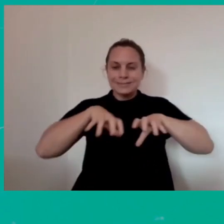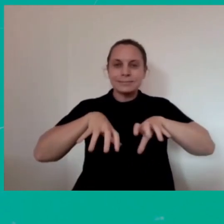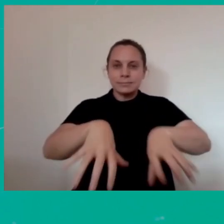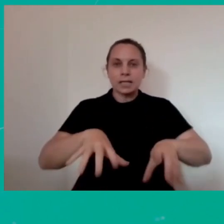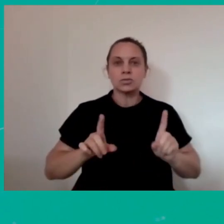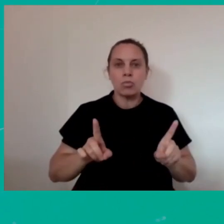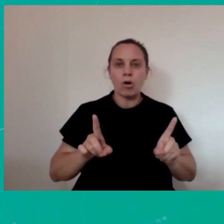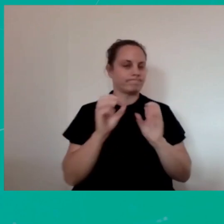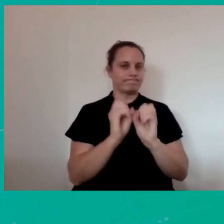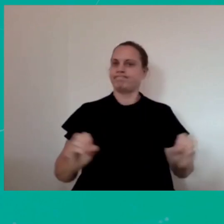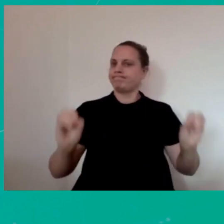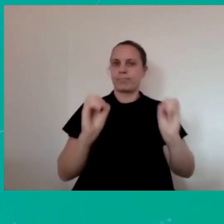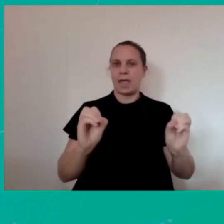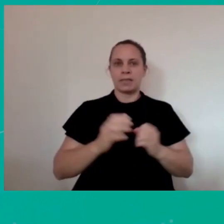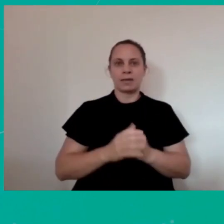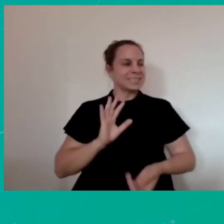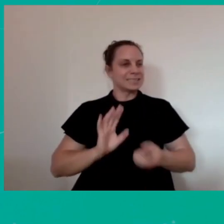Sometimes we haven't believed it.